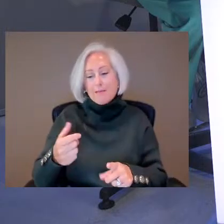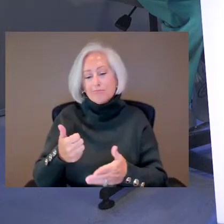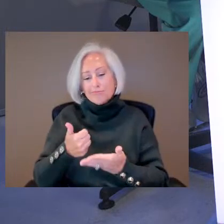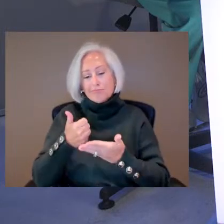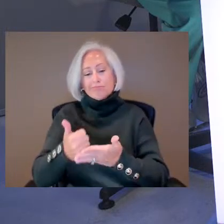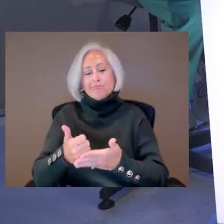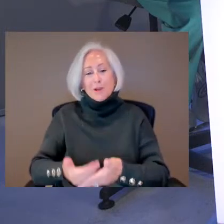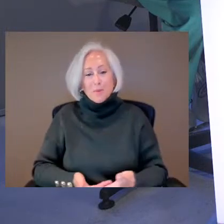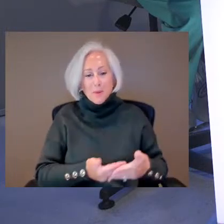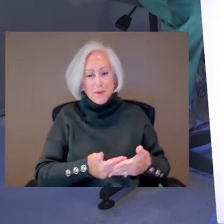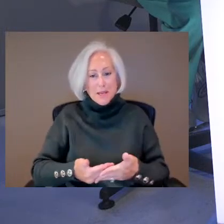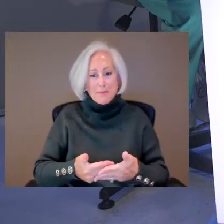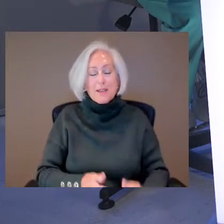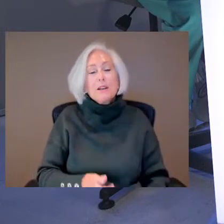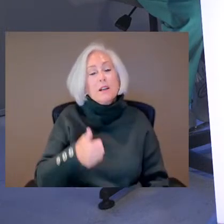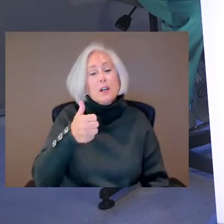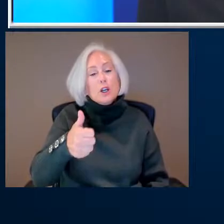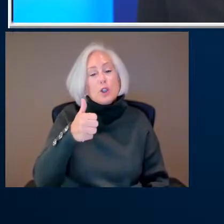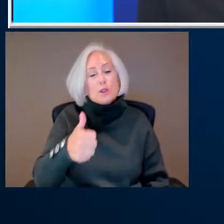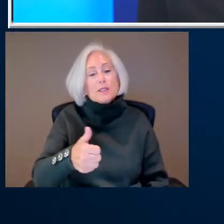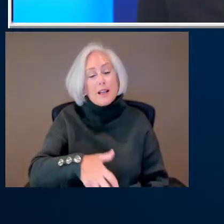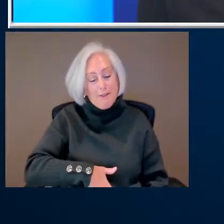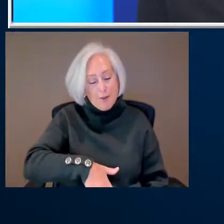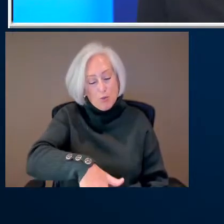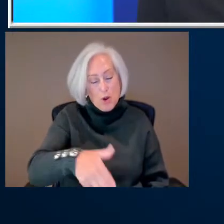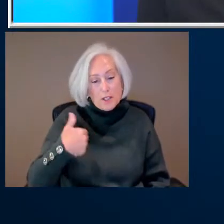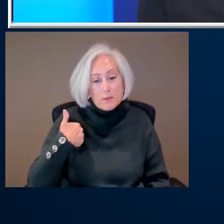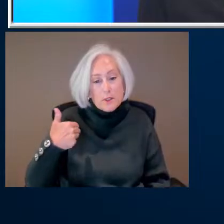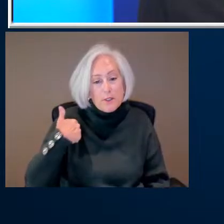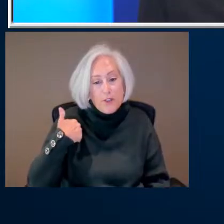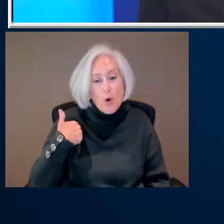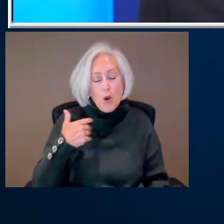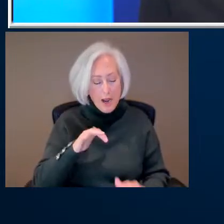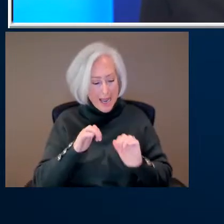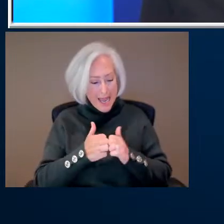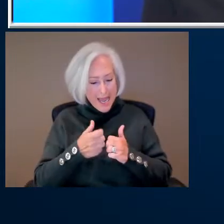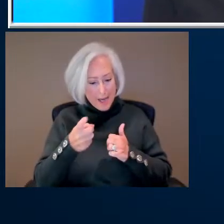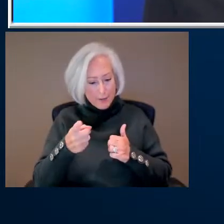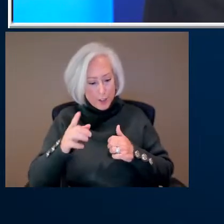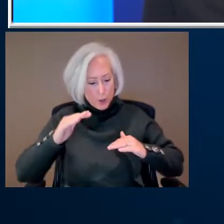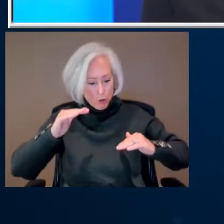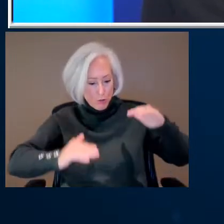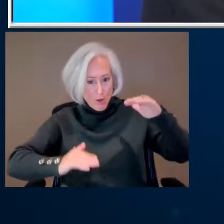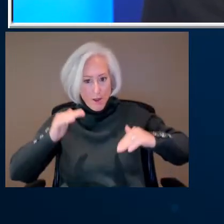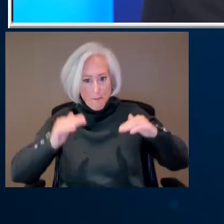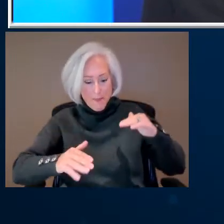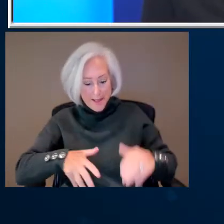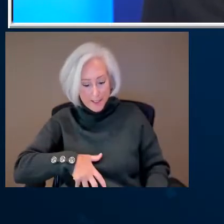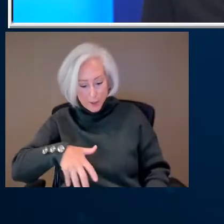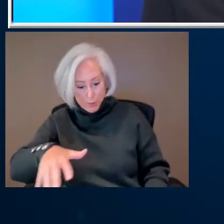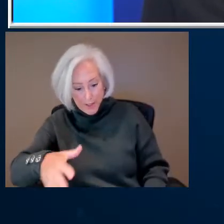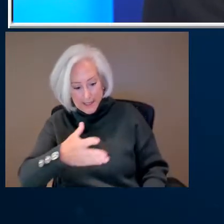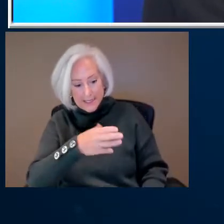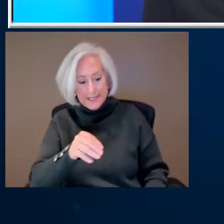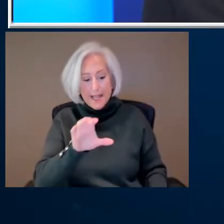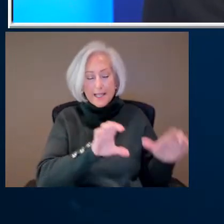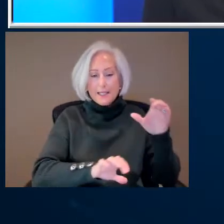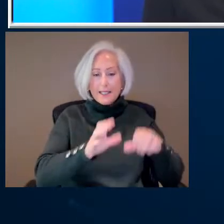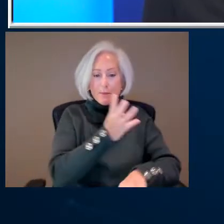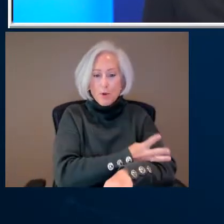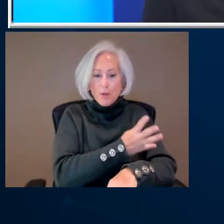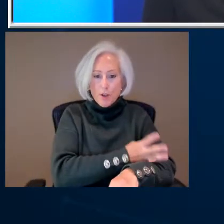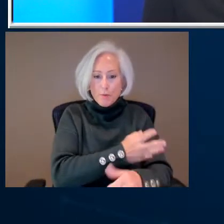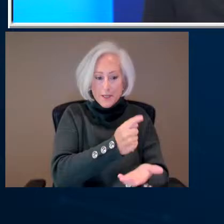before. What was it like balancing these cancer treatments with being pregnant and also being a mom to your other